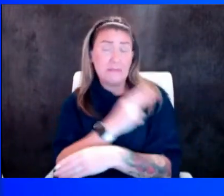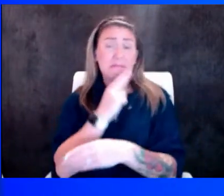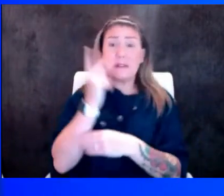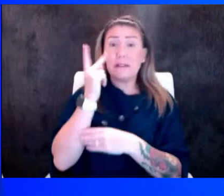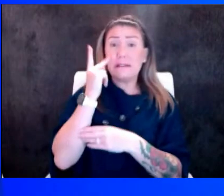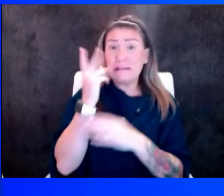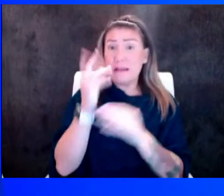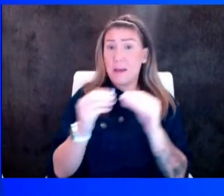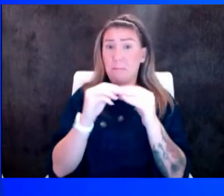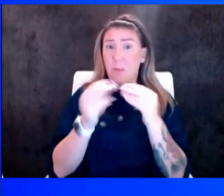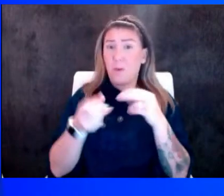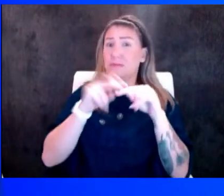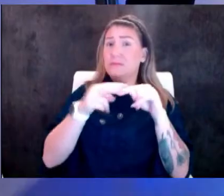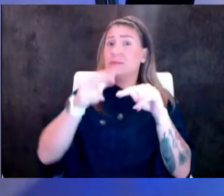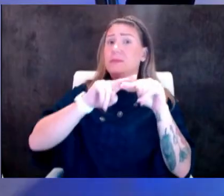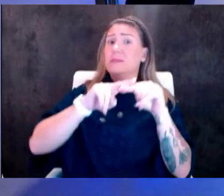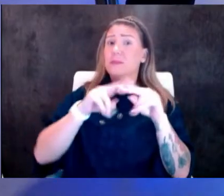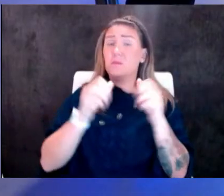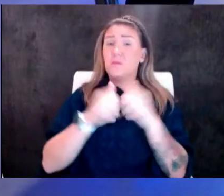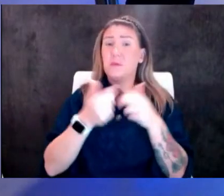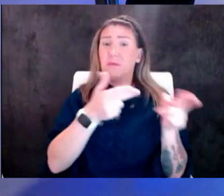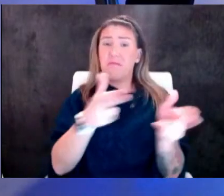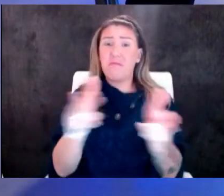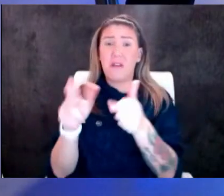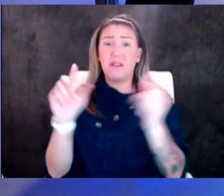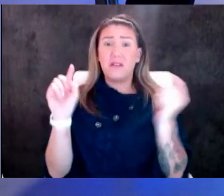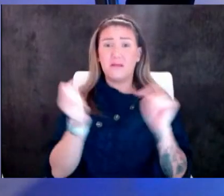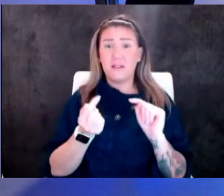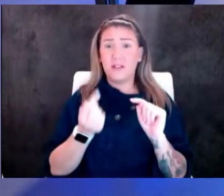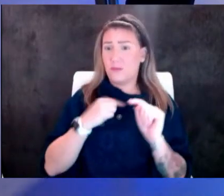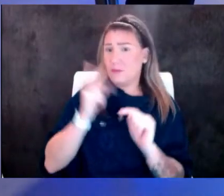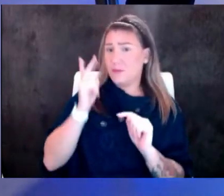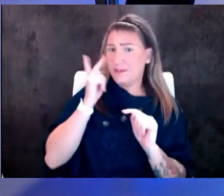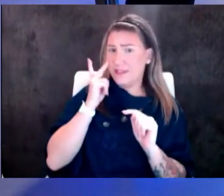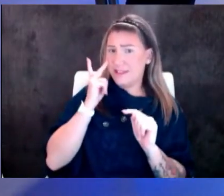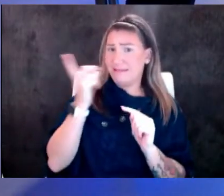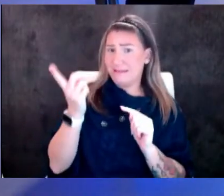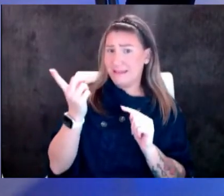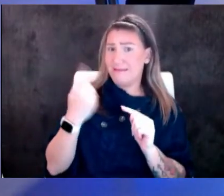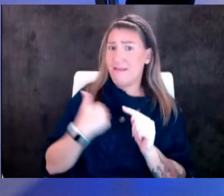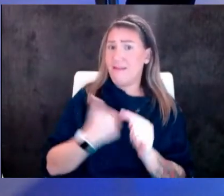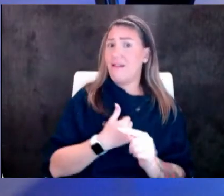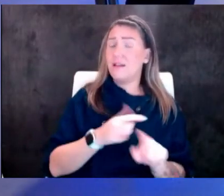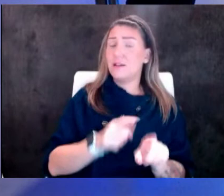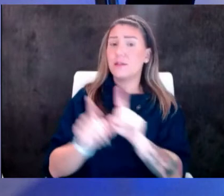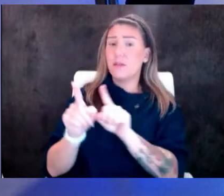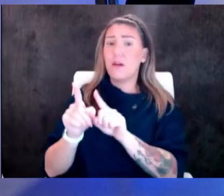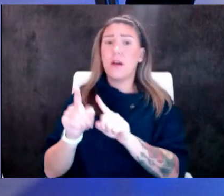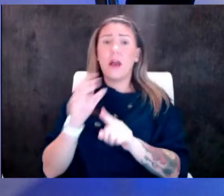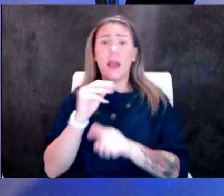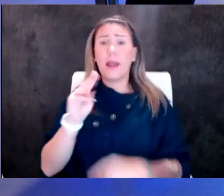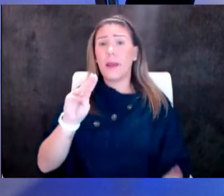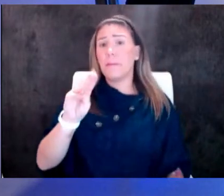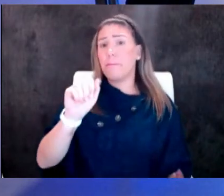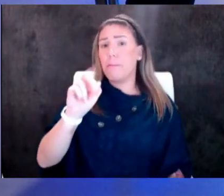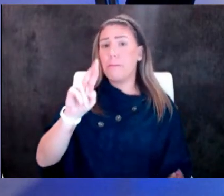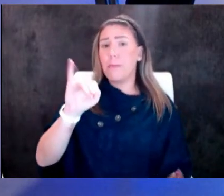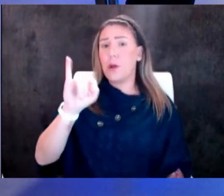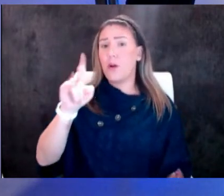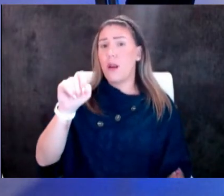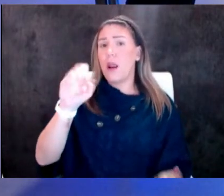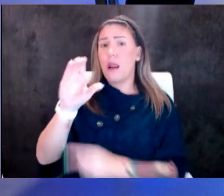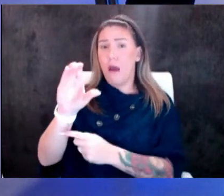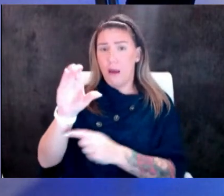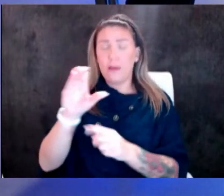immune to that too. So. Well, and I know, in fact, that we've seen that over with us and over at our Marilike facility, Dr. Lauer. Yes, it's